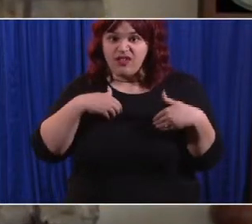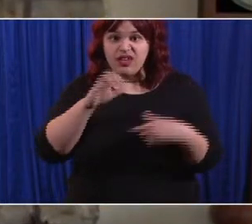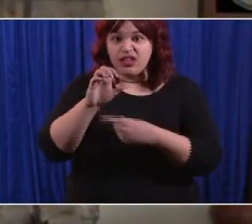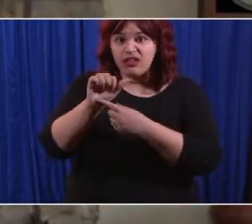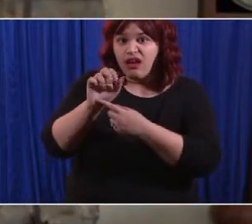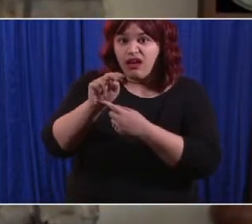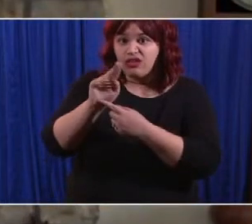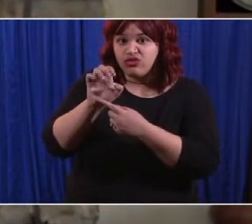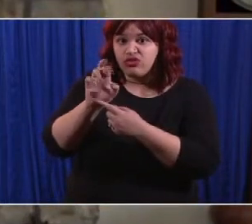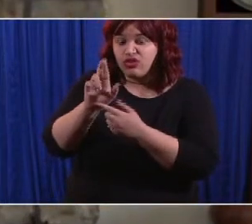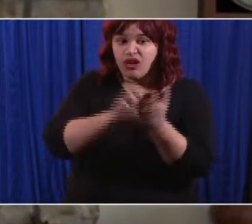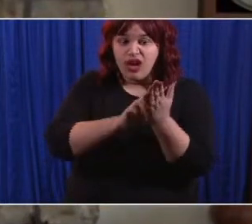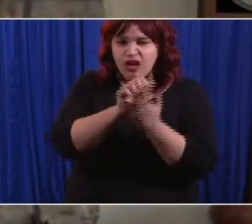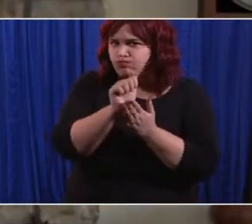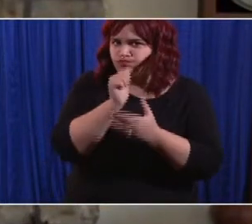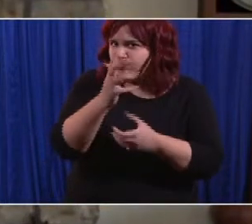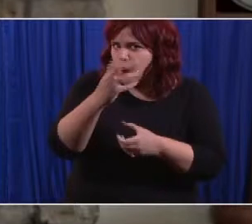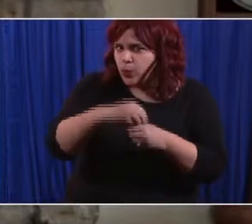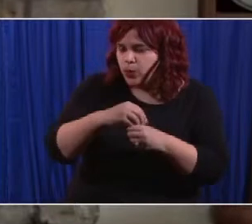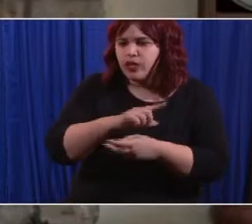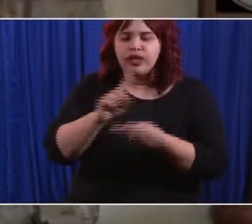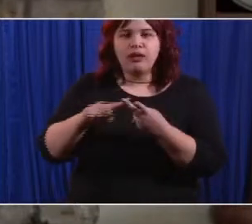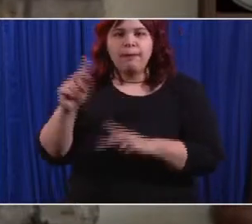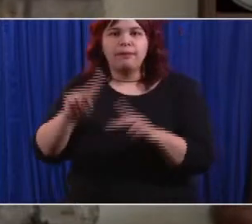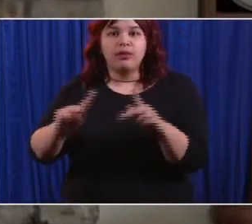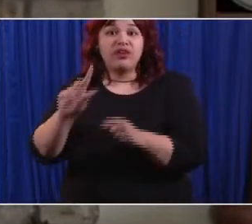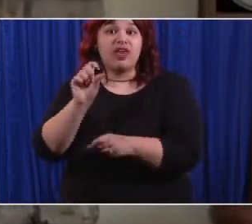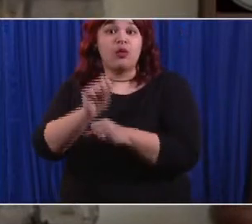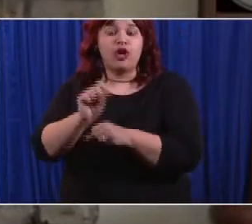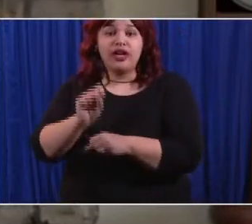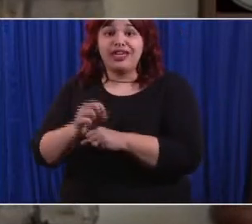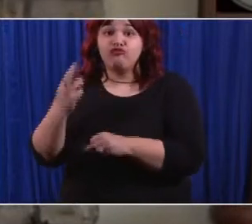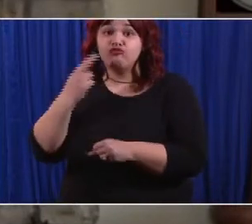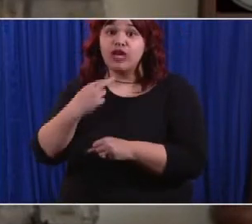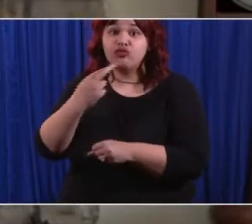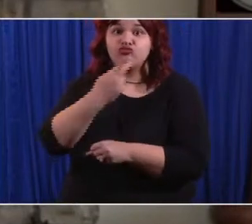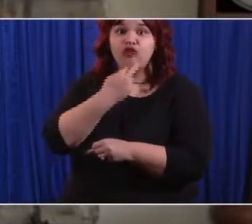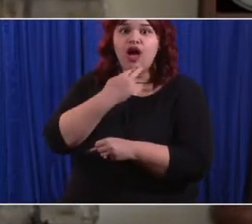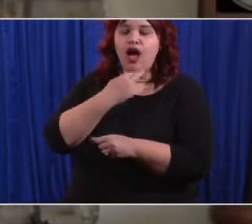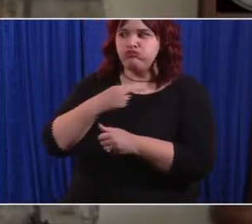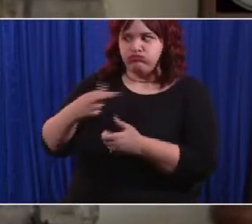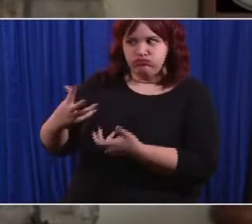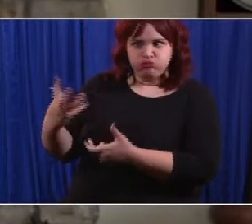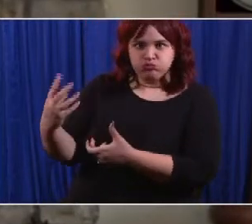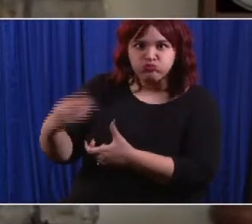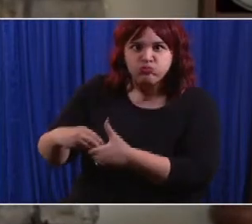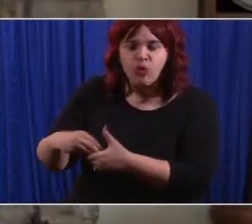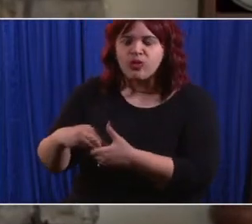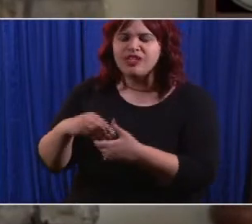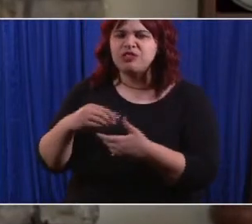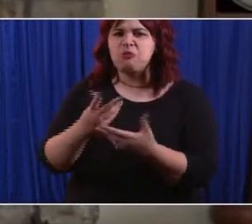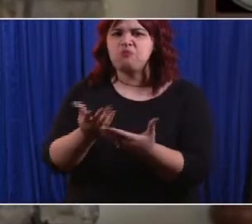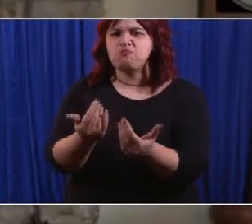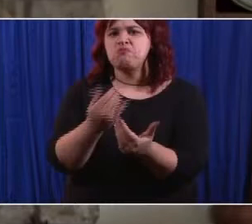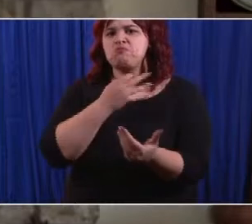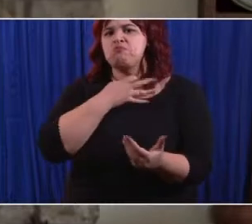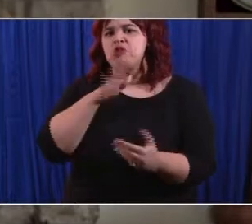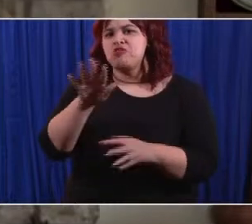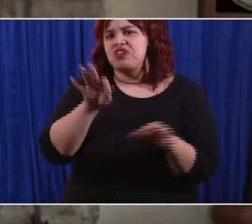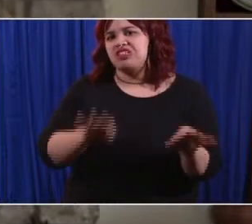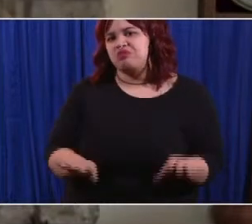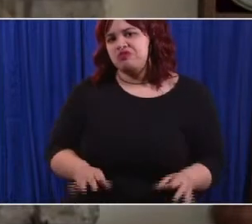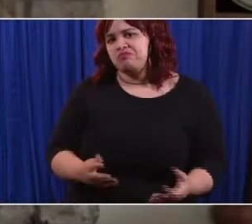as well. Sure. Dr. Vanderhoff, I'll refer to him on the medical side of